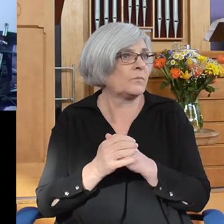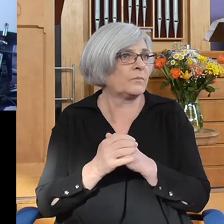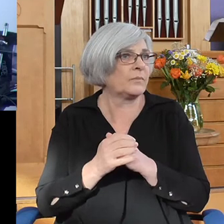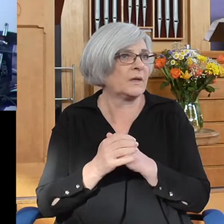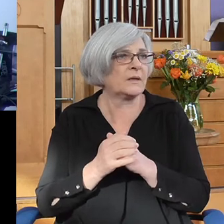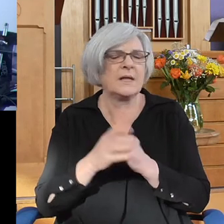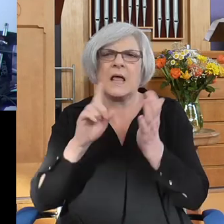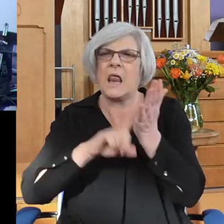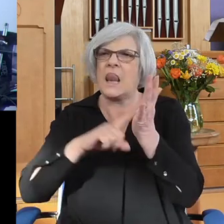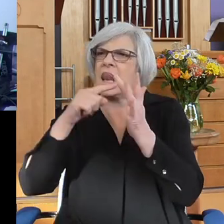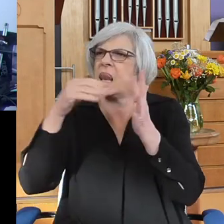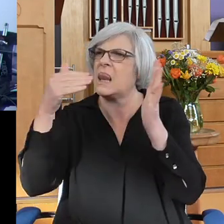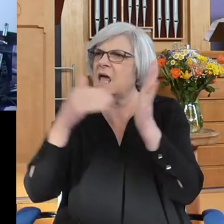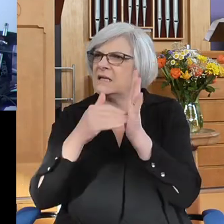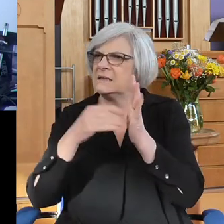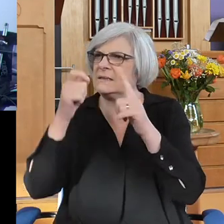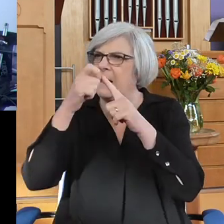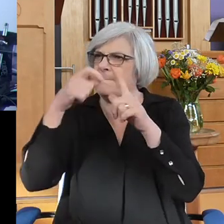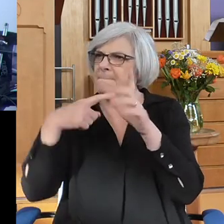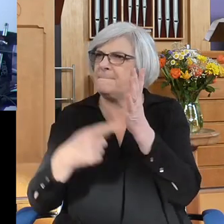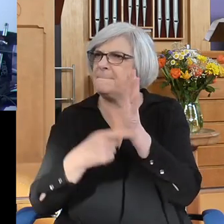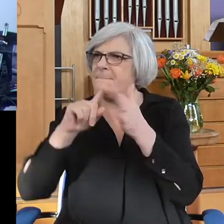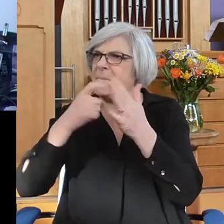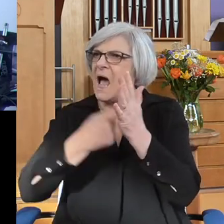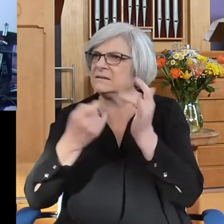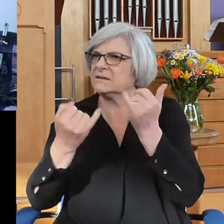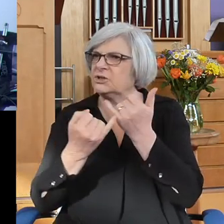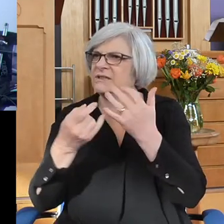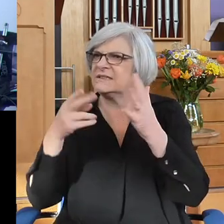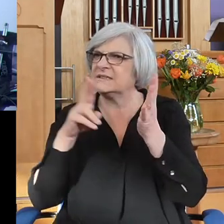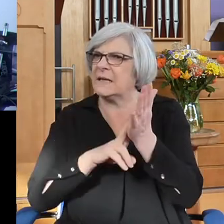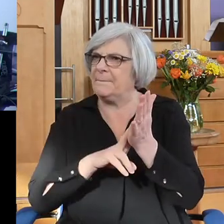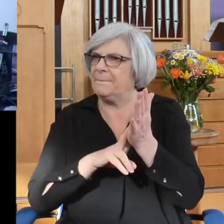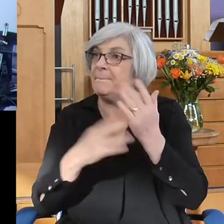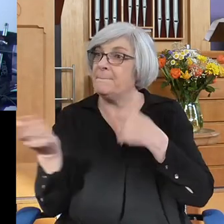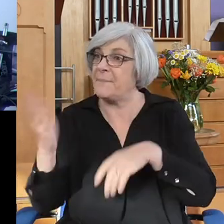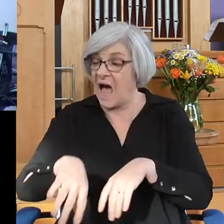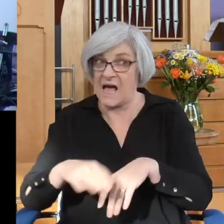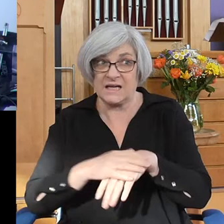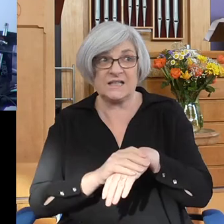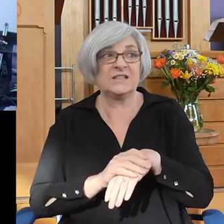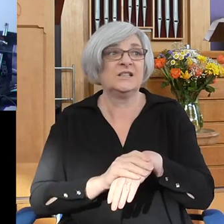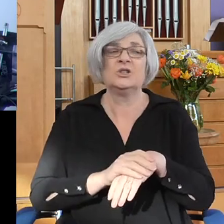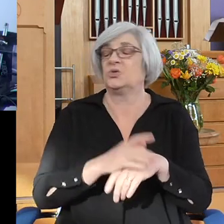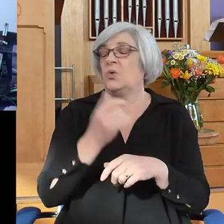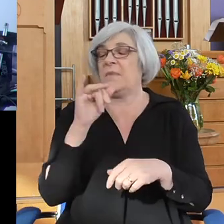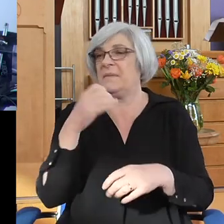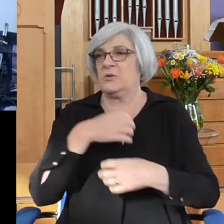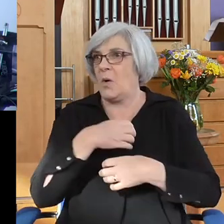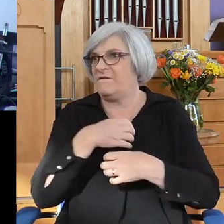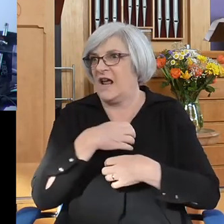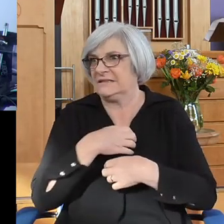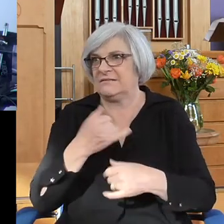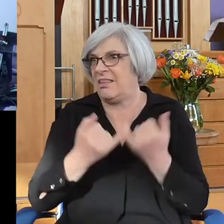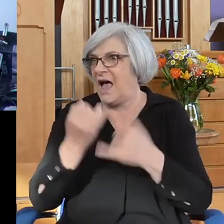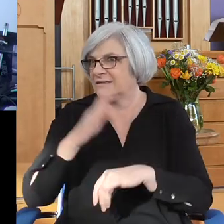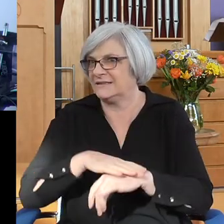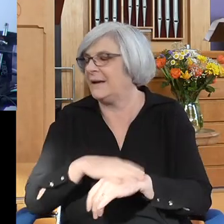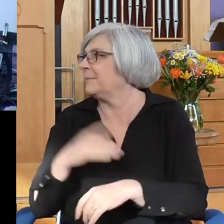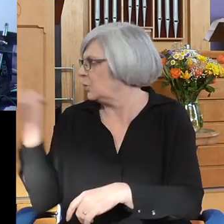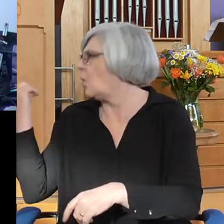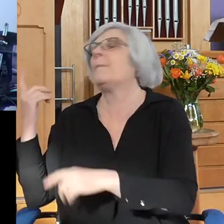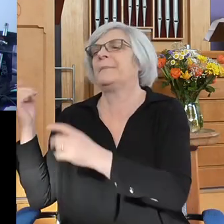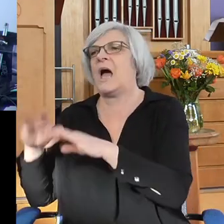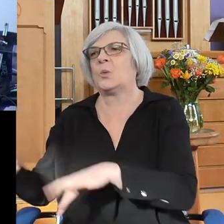Liz Patterson has come back. We couldn't have been that scary last time to play the piano for